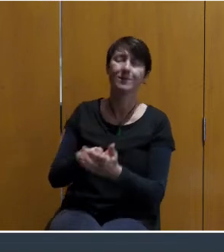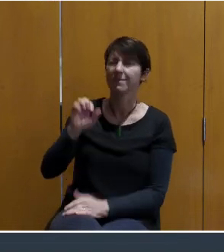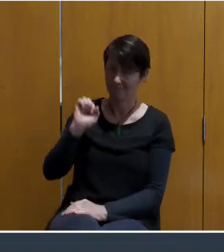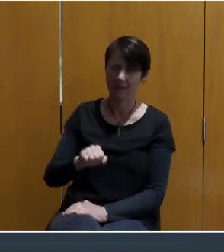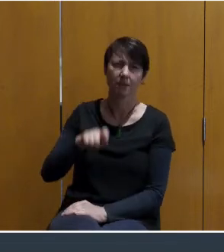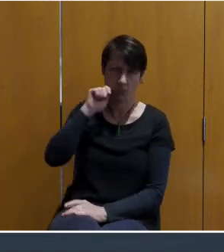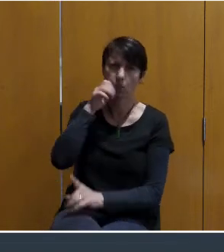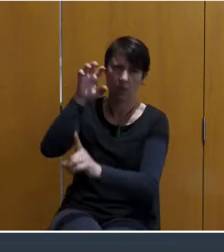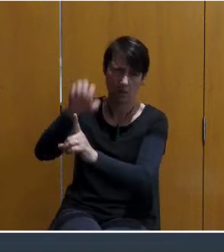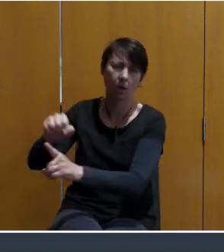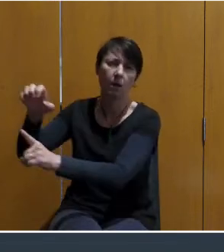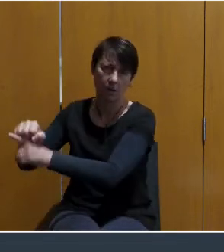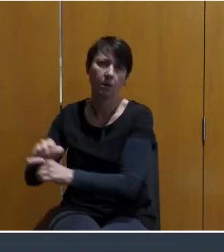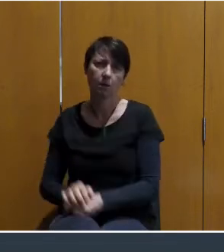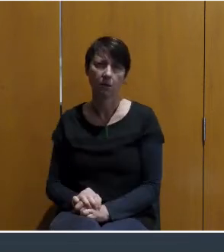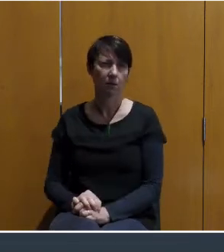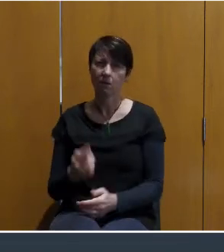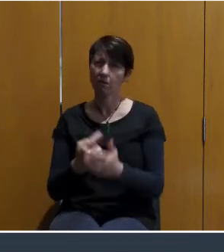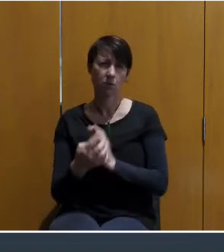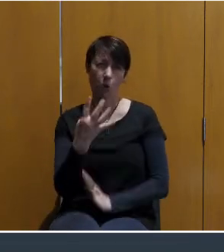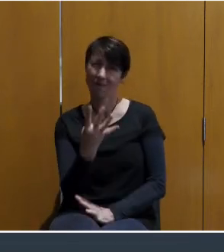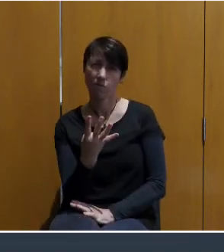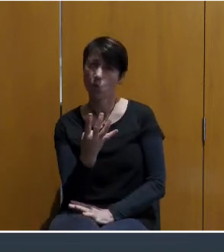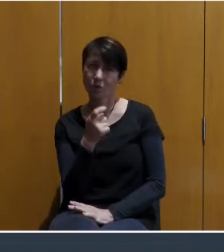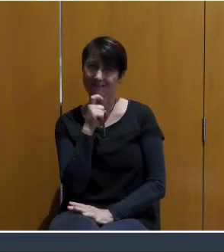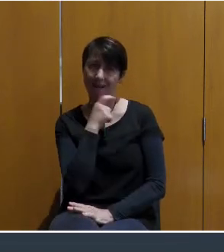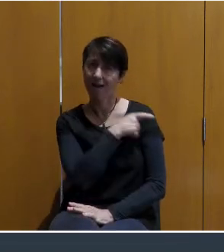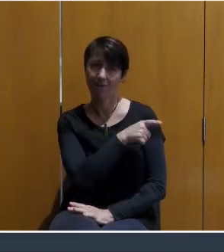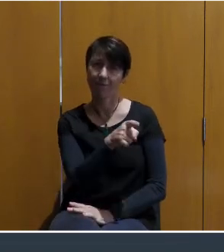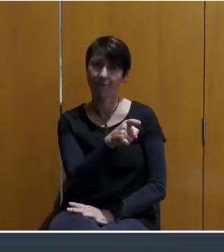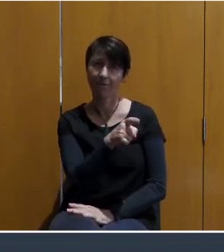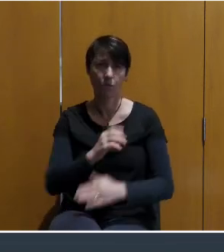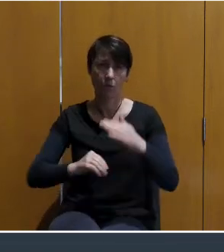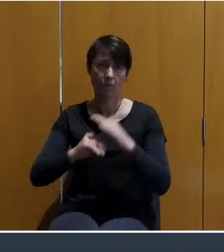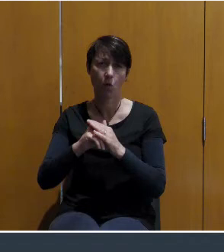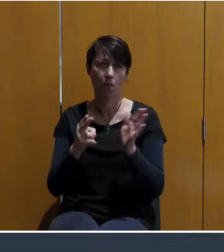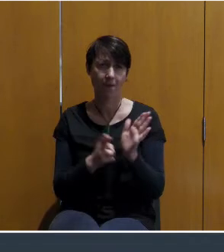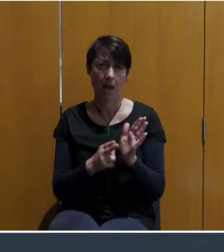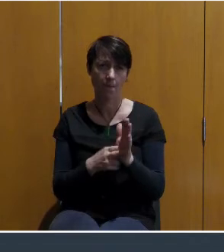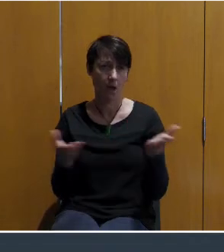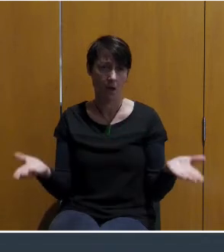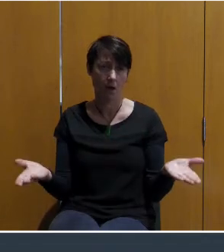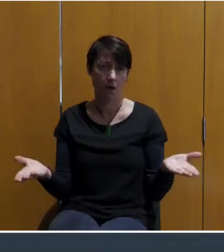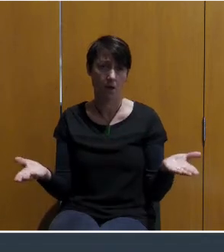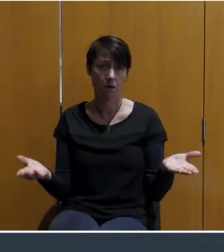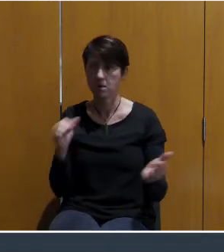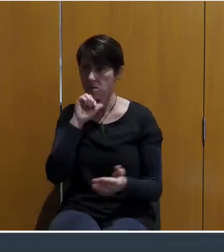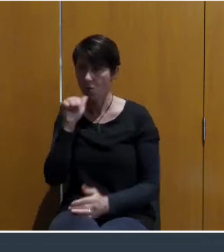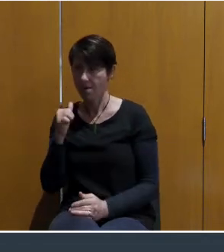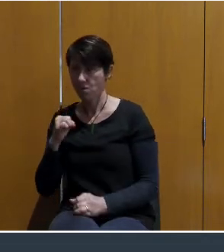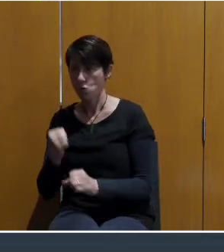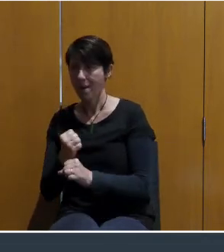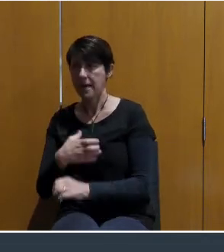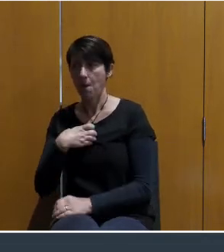there, out and about to enforce the bylaws. So I'm not sure how making more is going to make it easier.